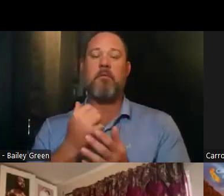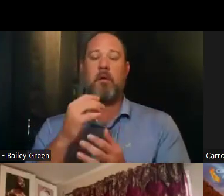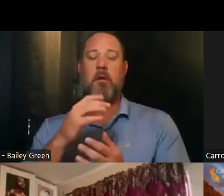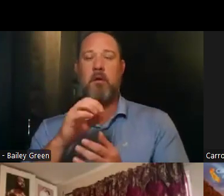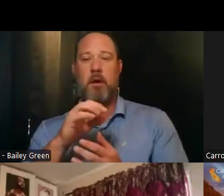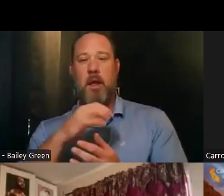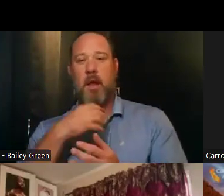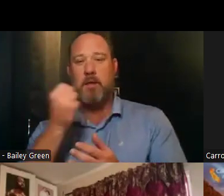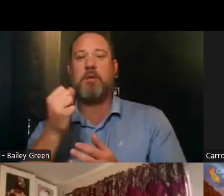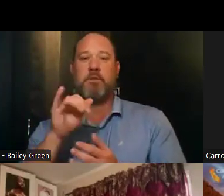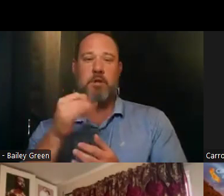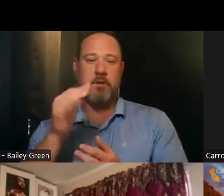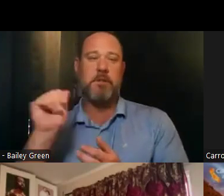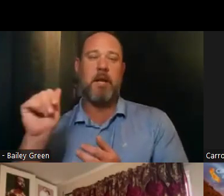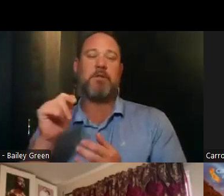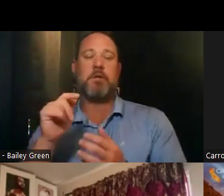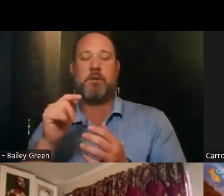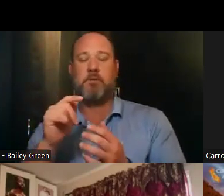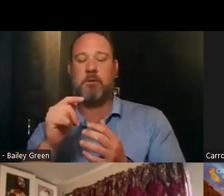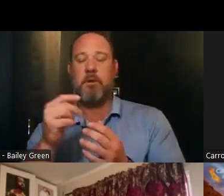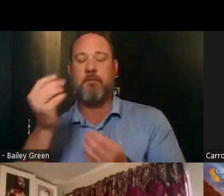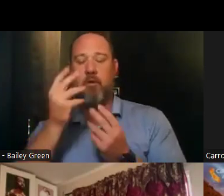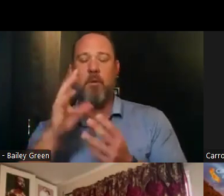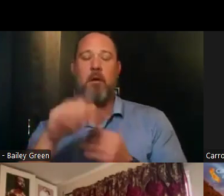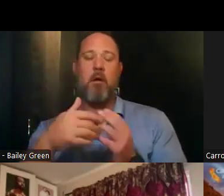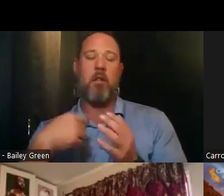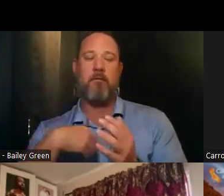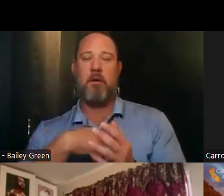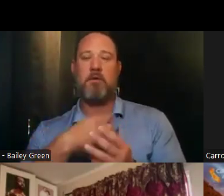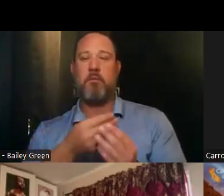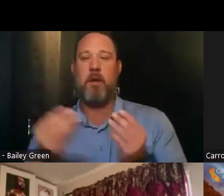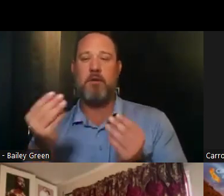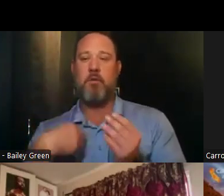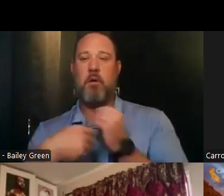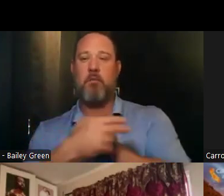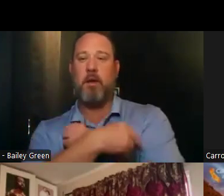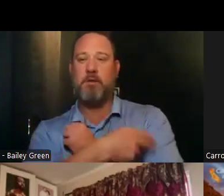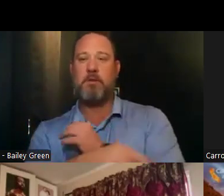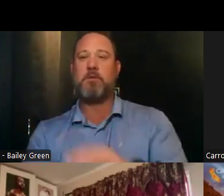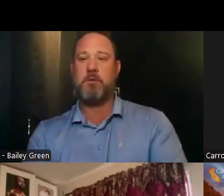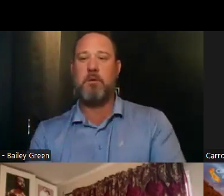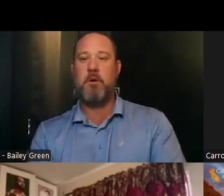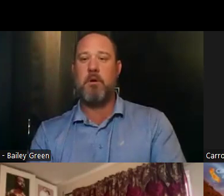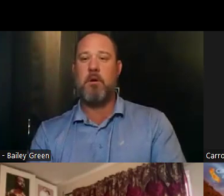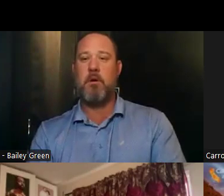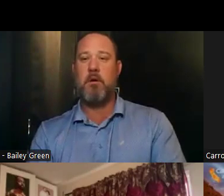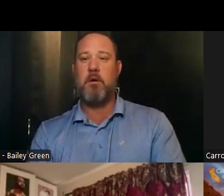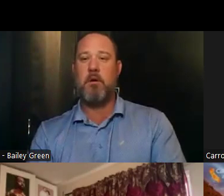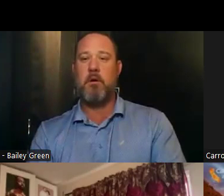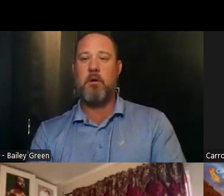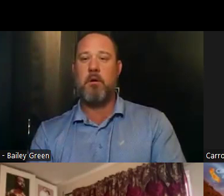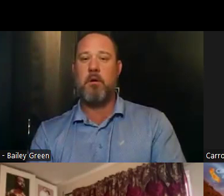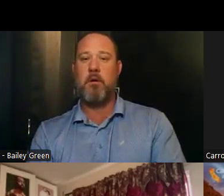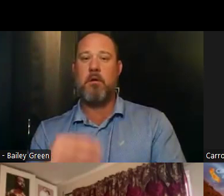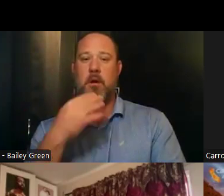give in terms of educating all of us and, what to pass on to our patients and such as well. Thank you. Yeah,